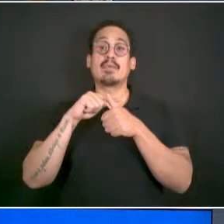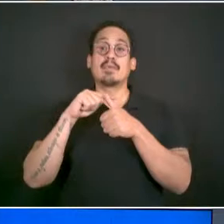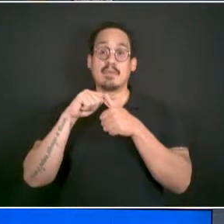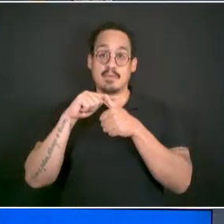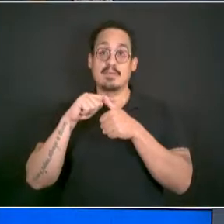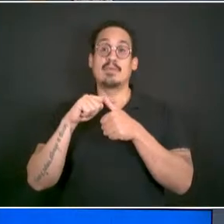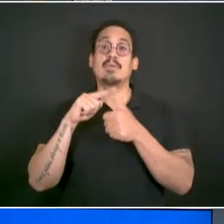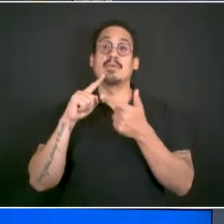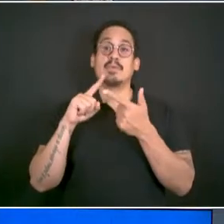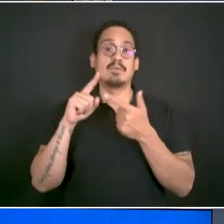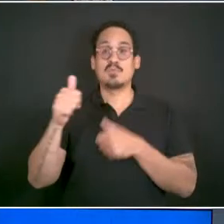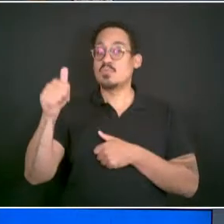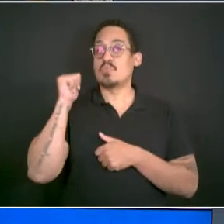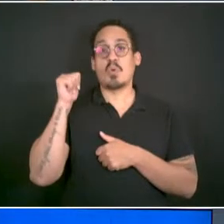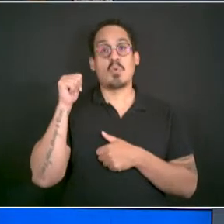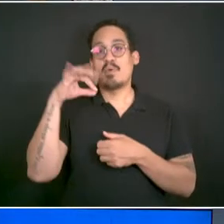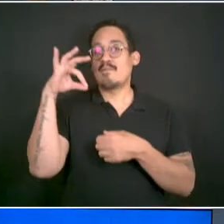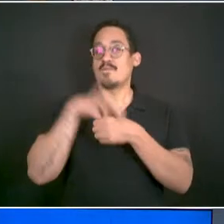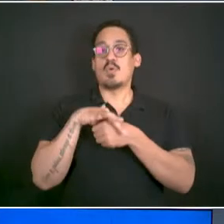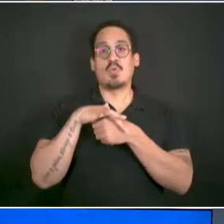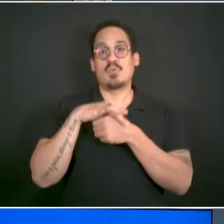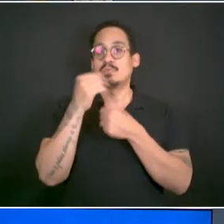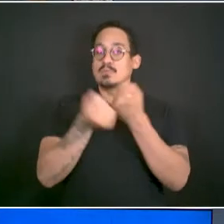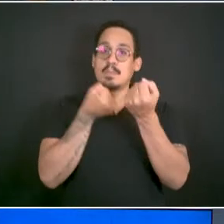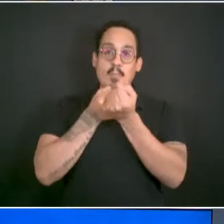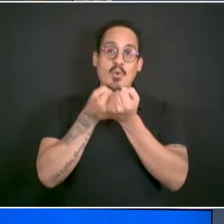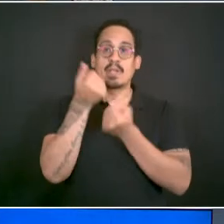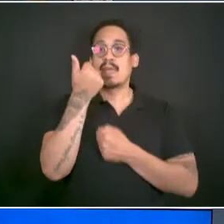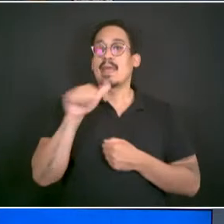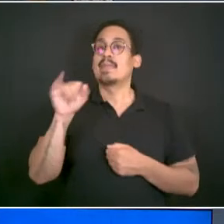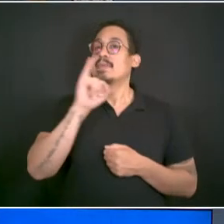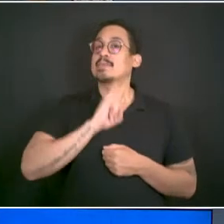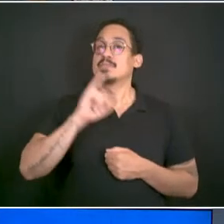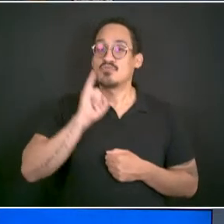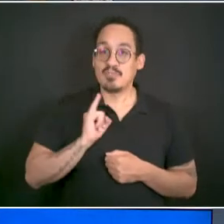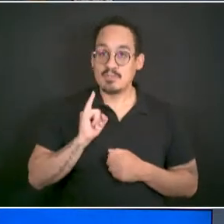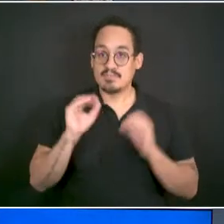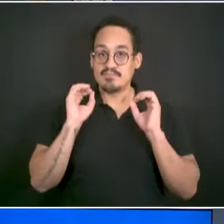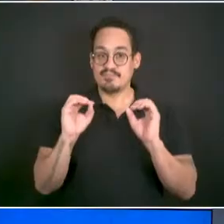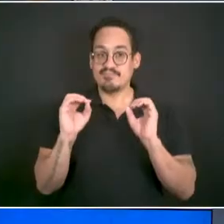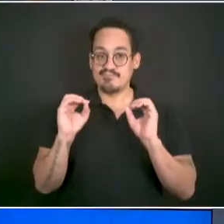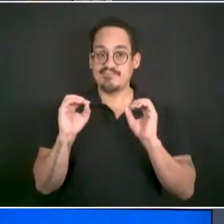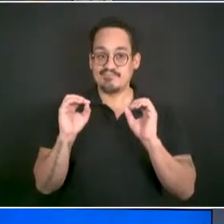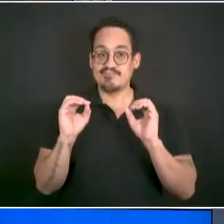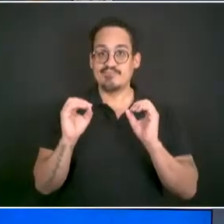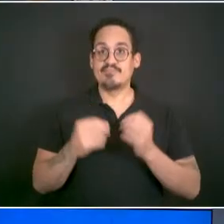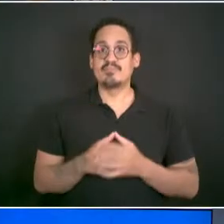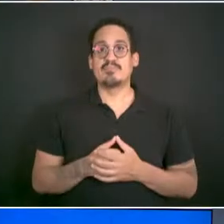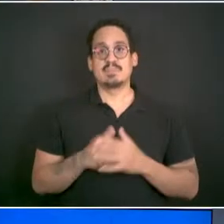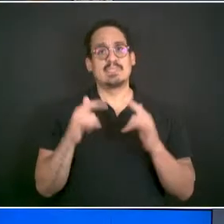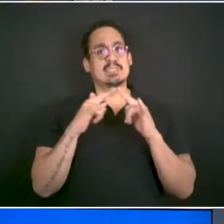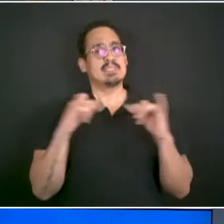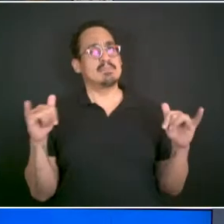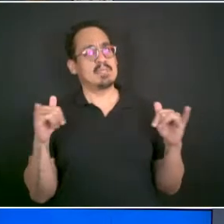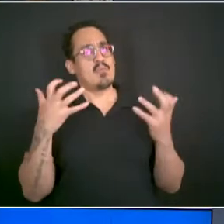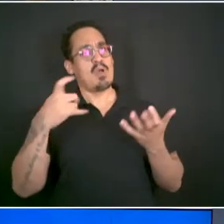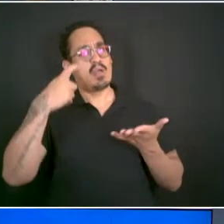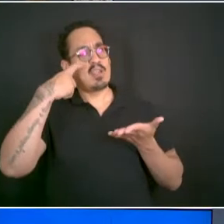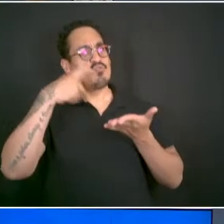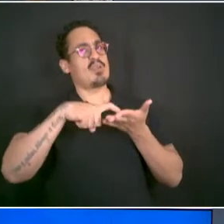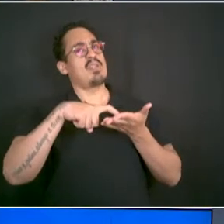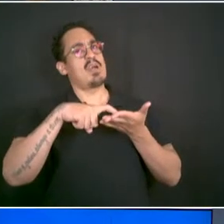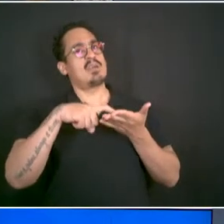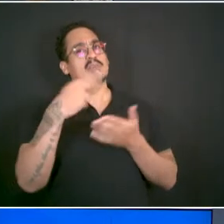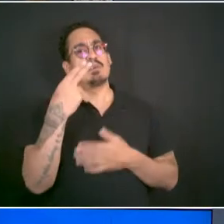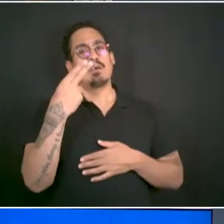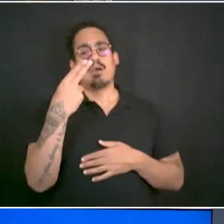that both support Israel but also recognize the Holocaust. Do you think that's somebody who should be representing